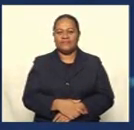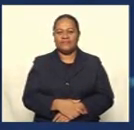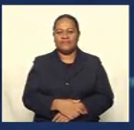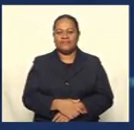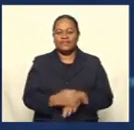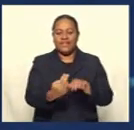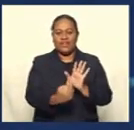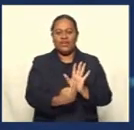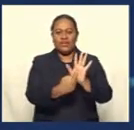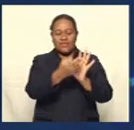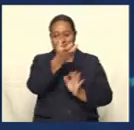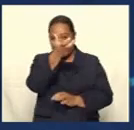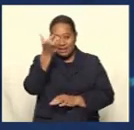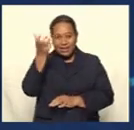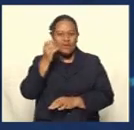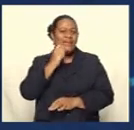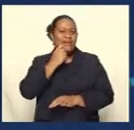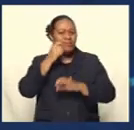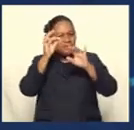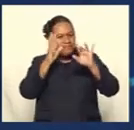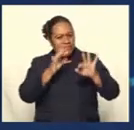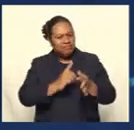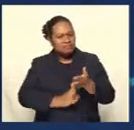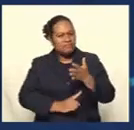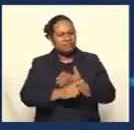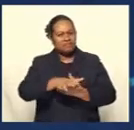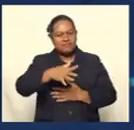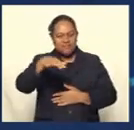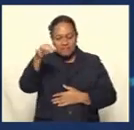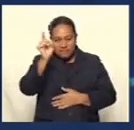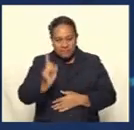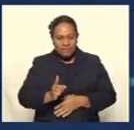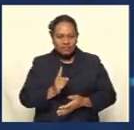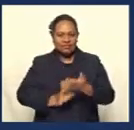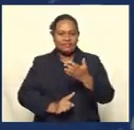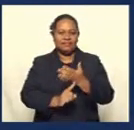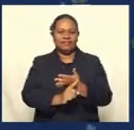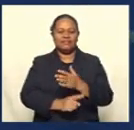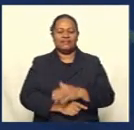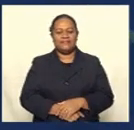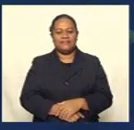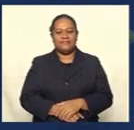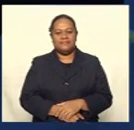In the north, cloudy periods with some showers and possible thunderstorms.